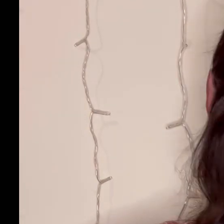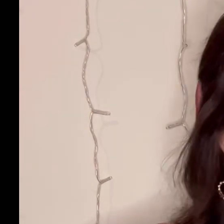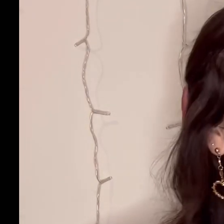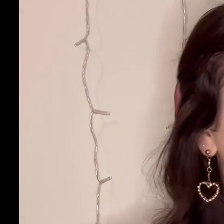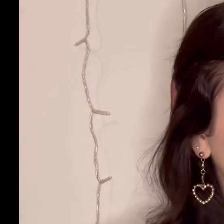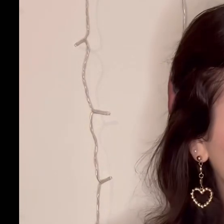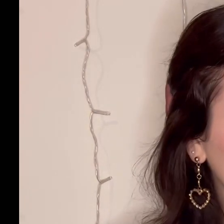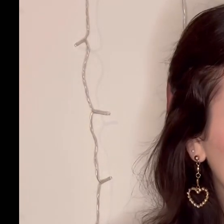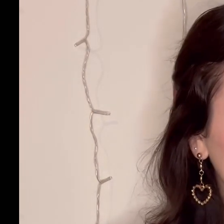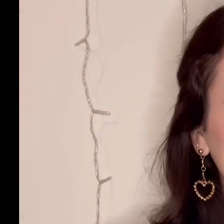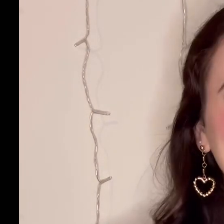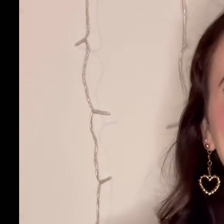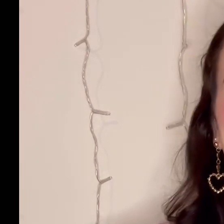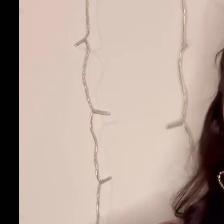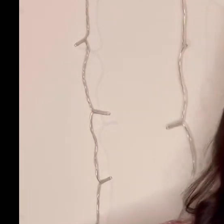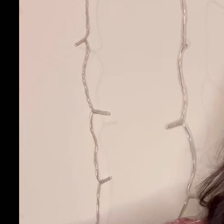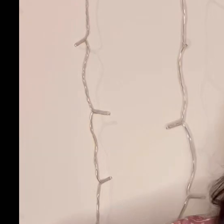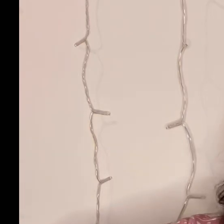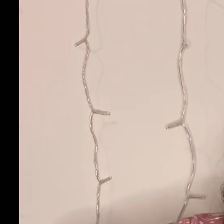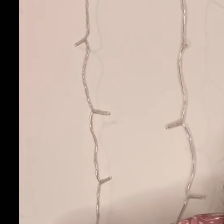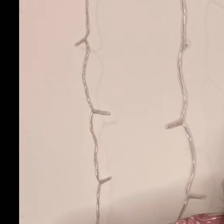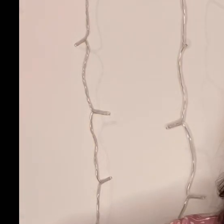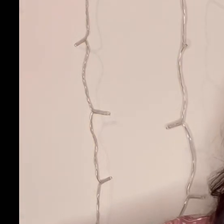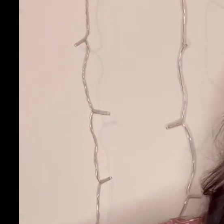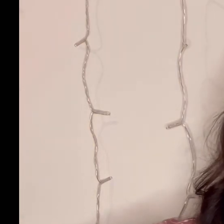That was really fun.